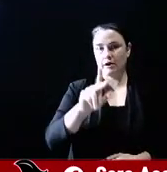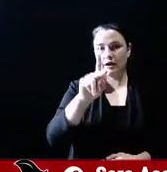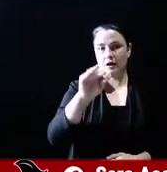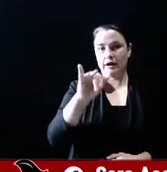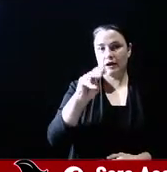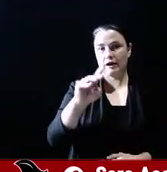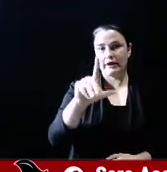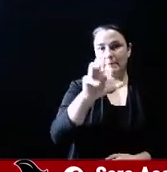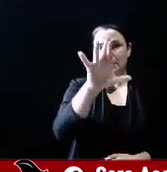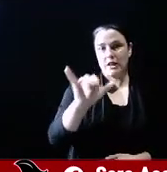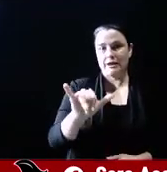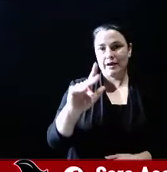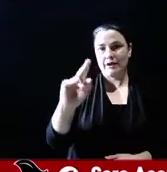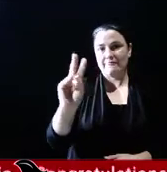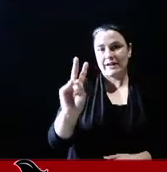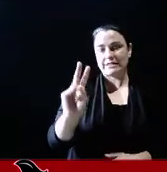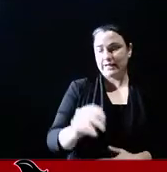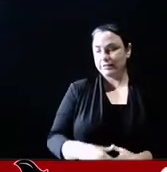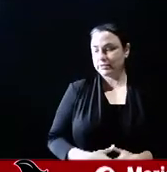Kimberly Vasquez.